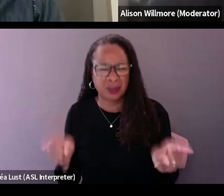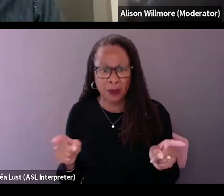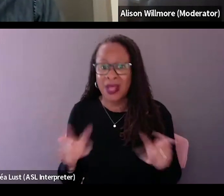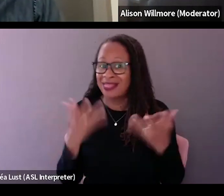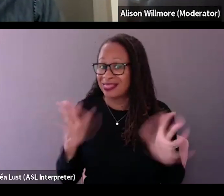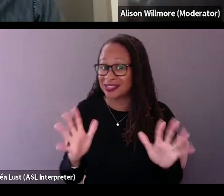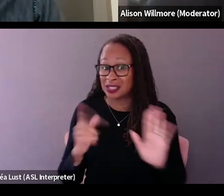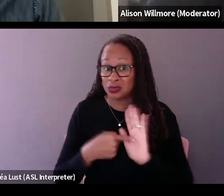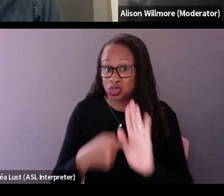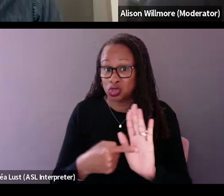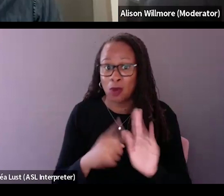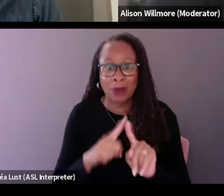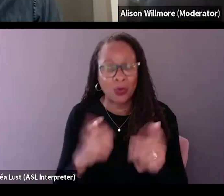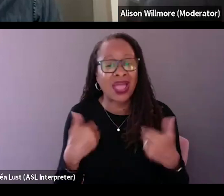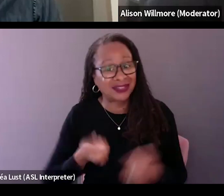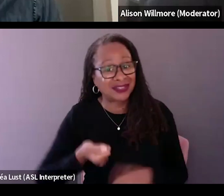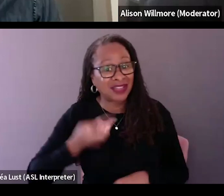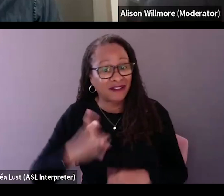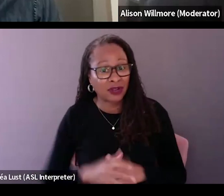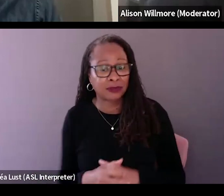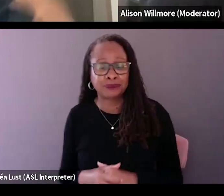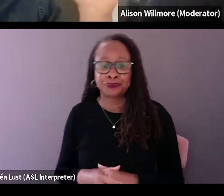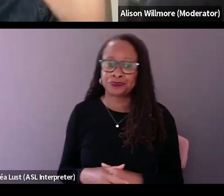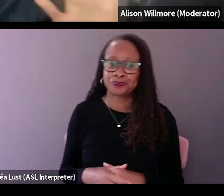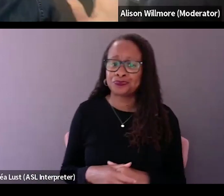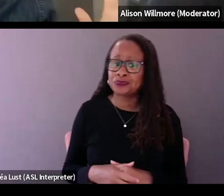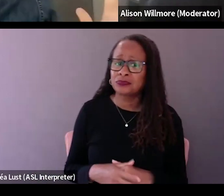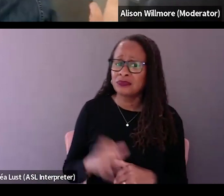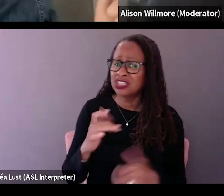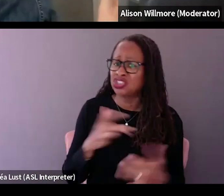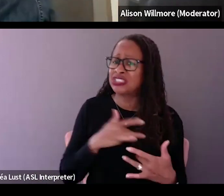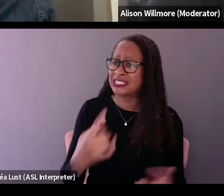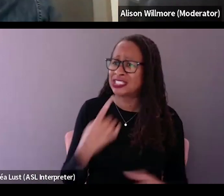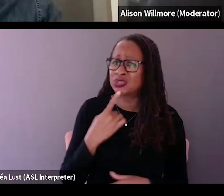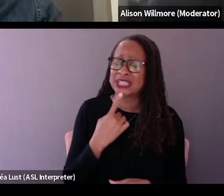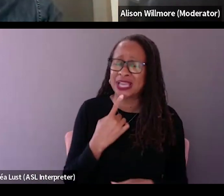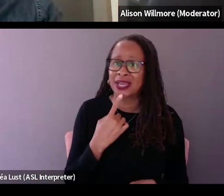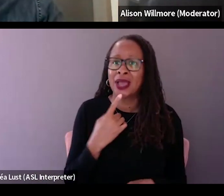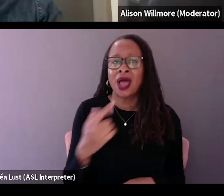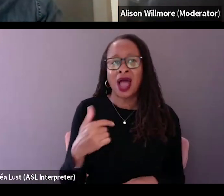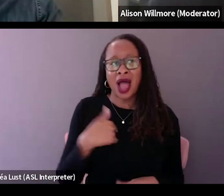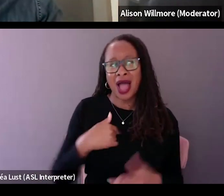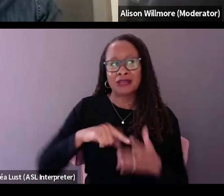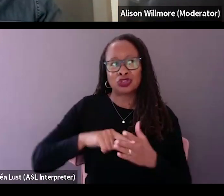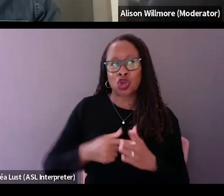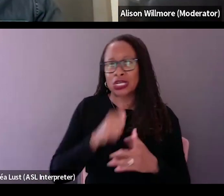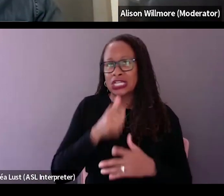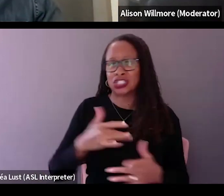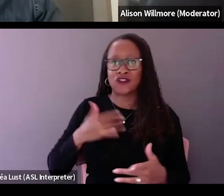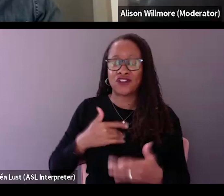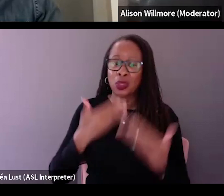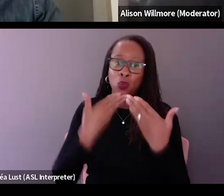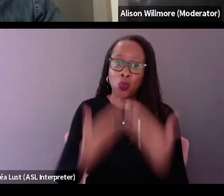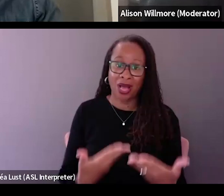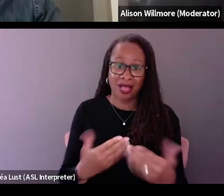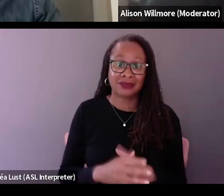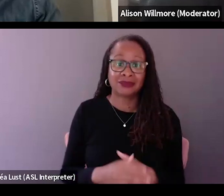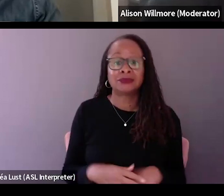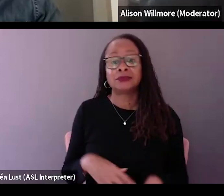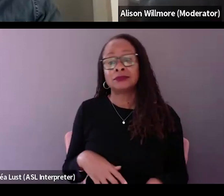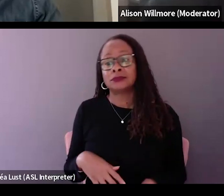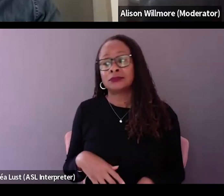would say, I'm starting not to feel well. And I would say, let's cut, let's go take a lunch or like you and I go take a